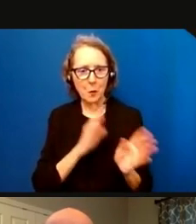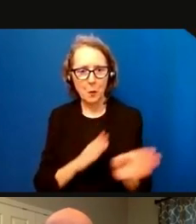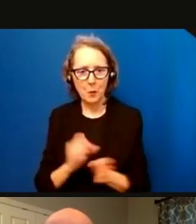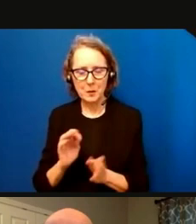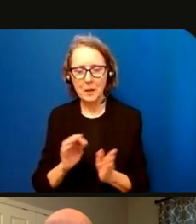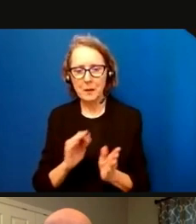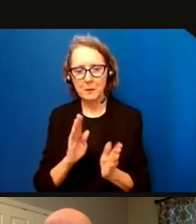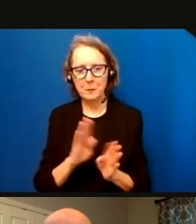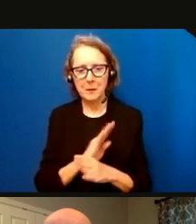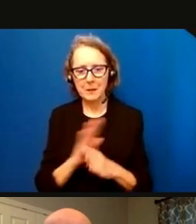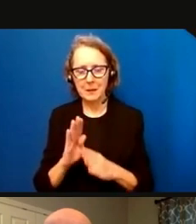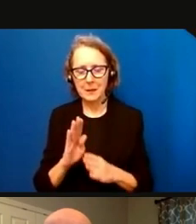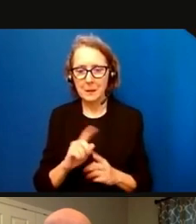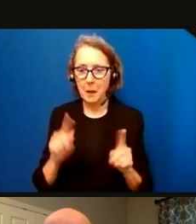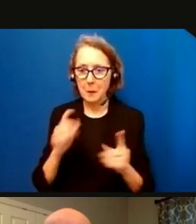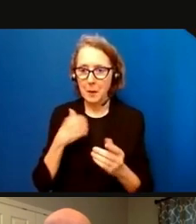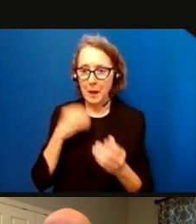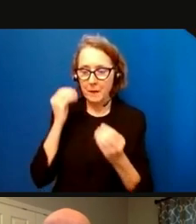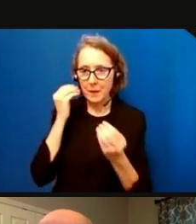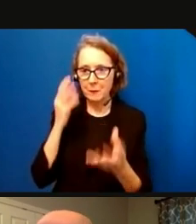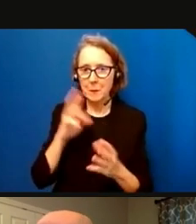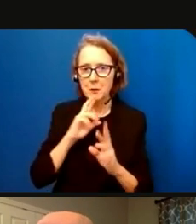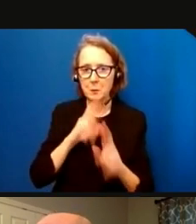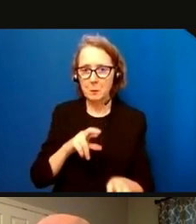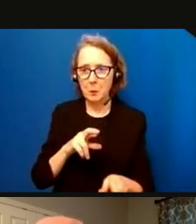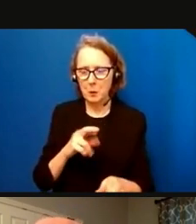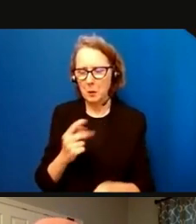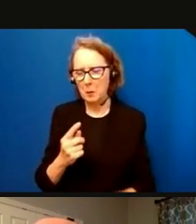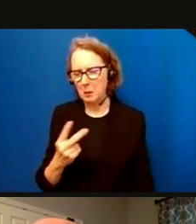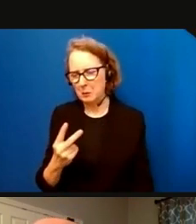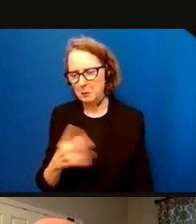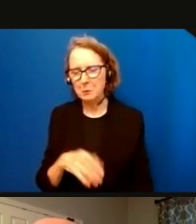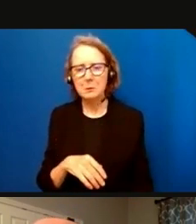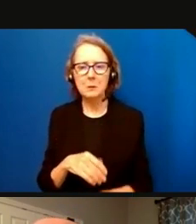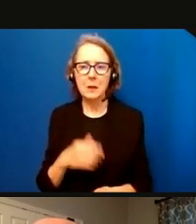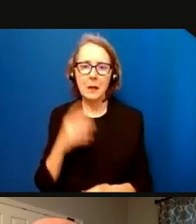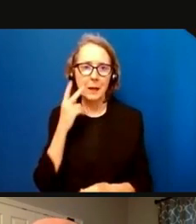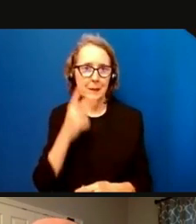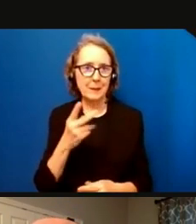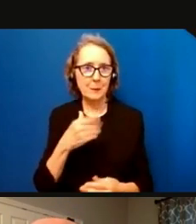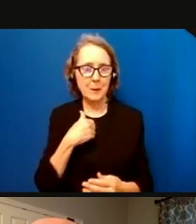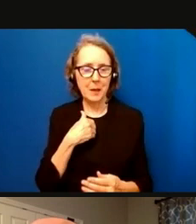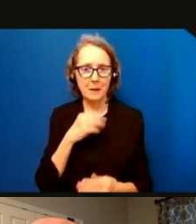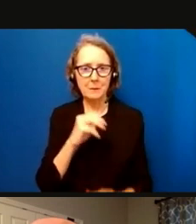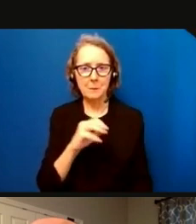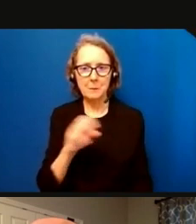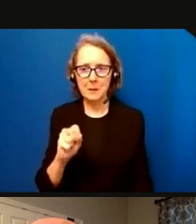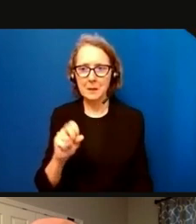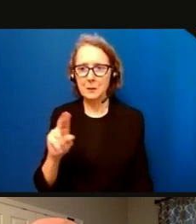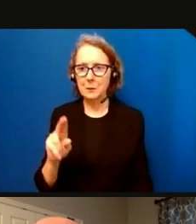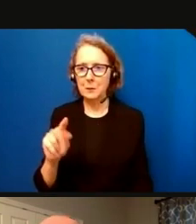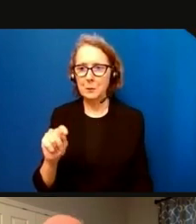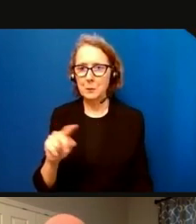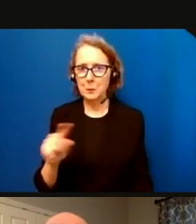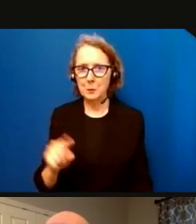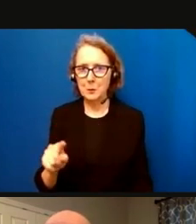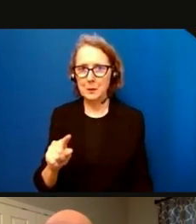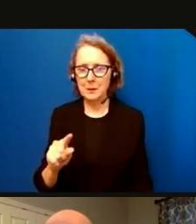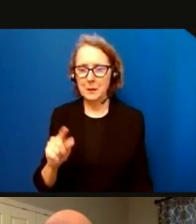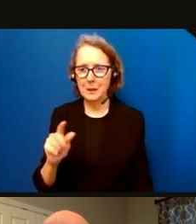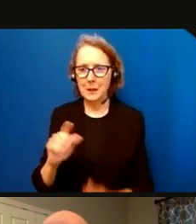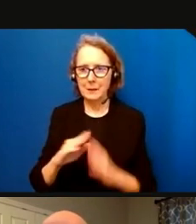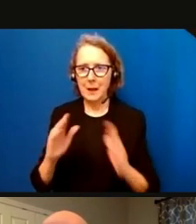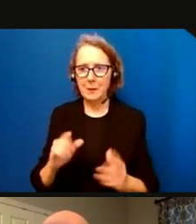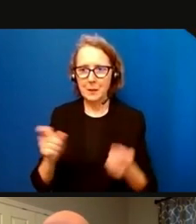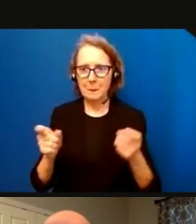do have an information report or two. And I see that we have Ms. Utes here, our housing